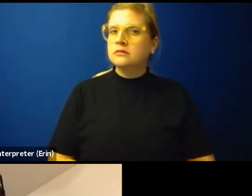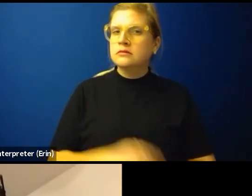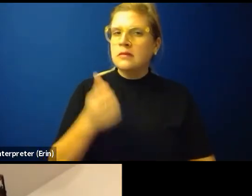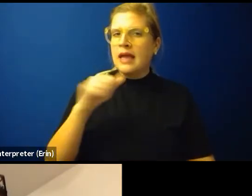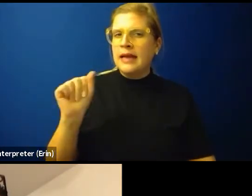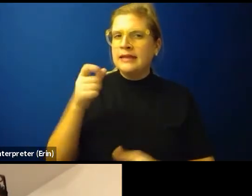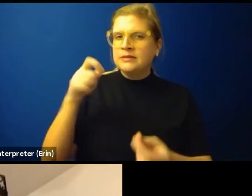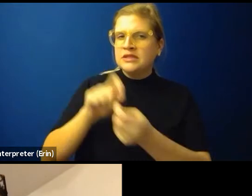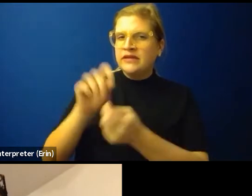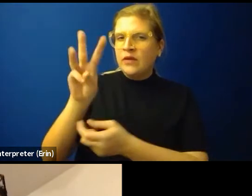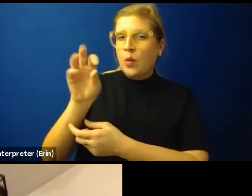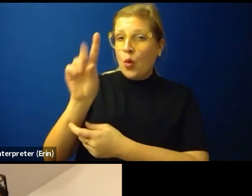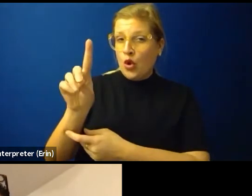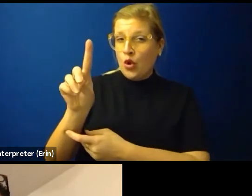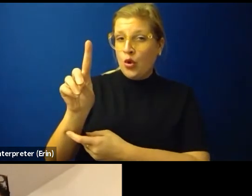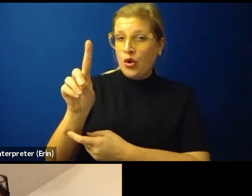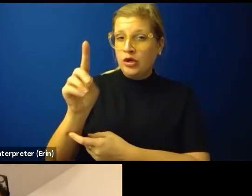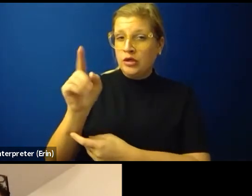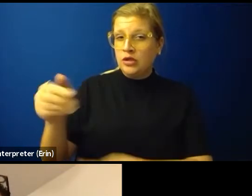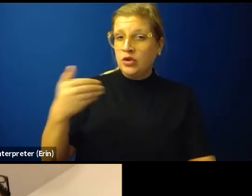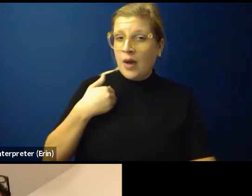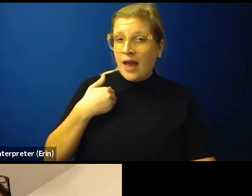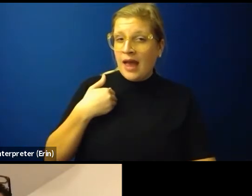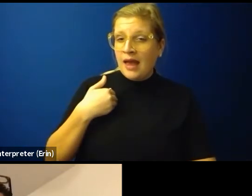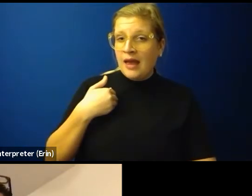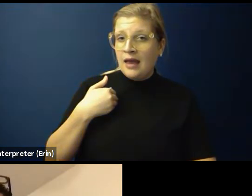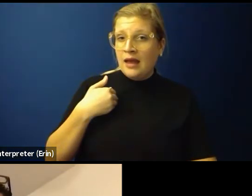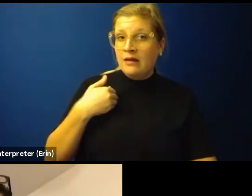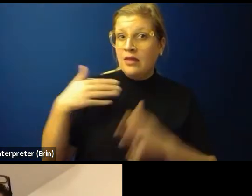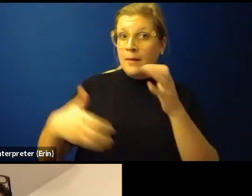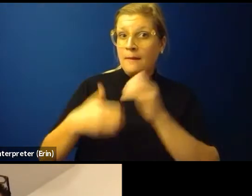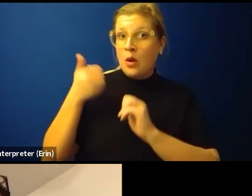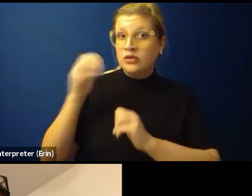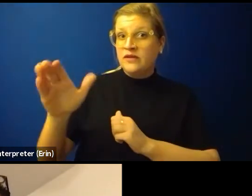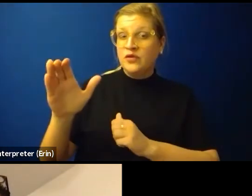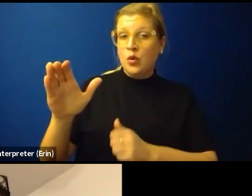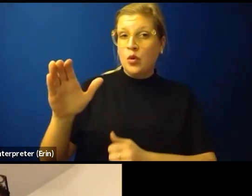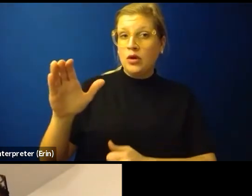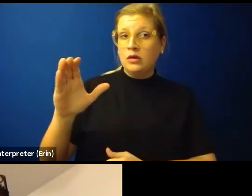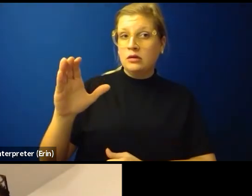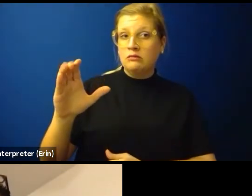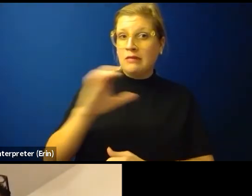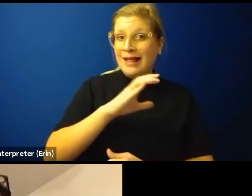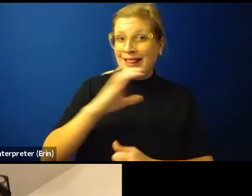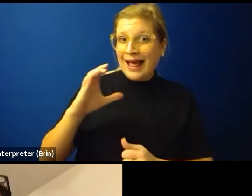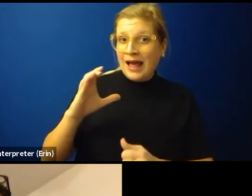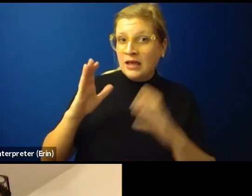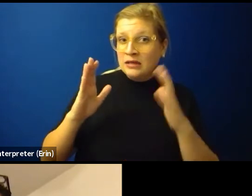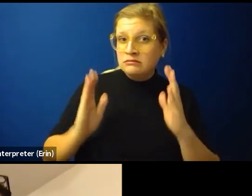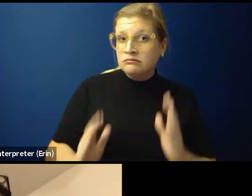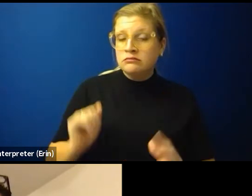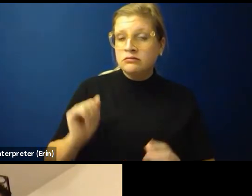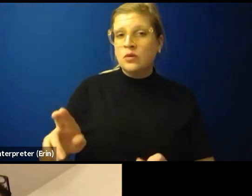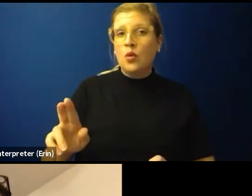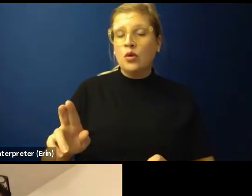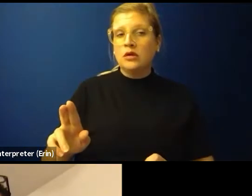specific wards where you have the most of your clientele or spend the majority of your